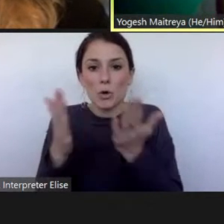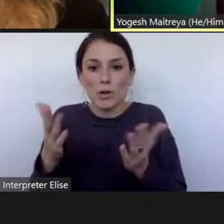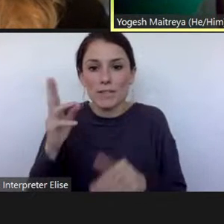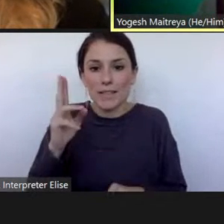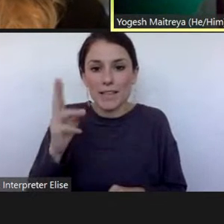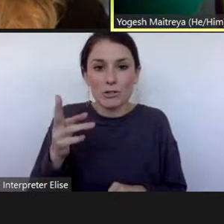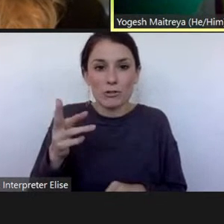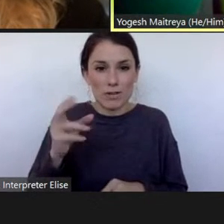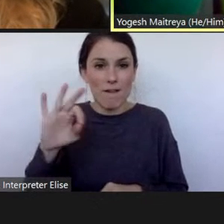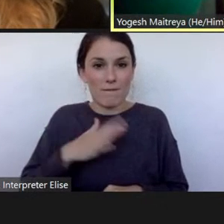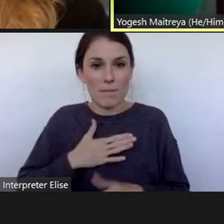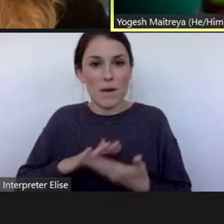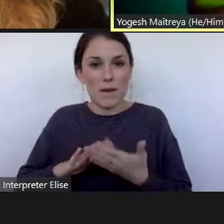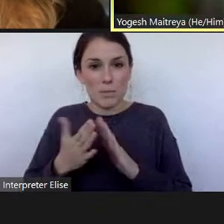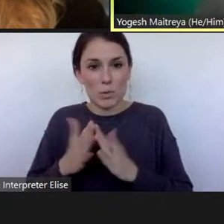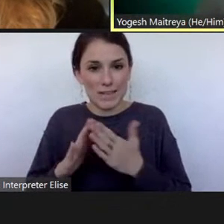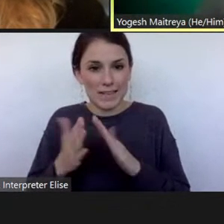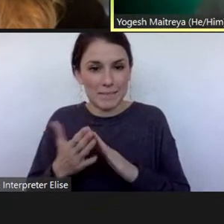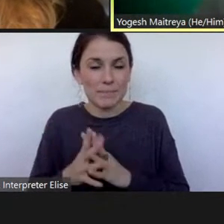my community.